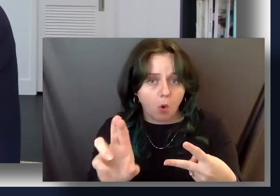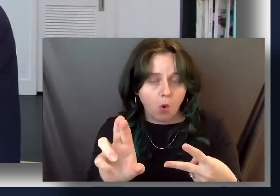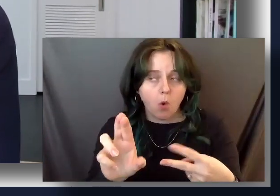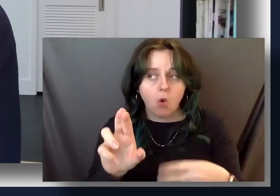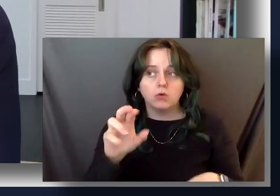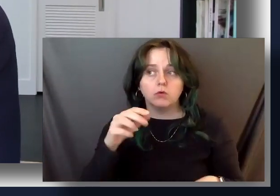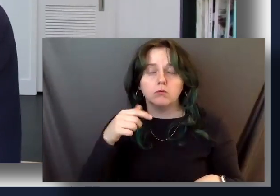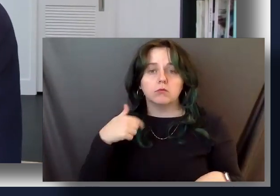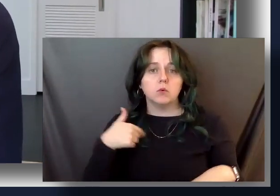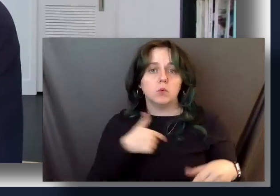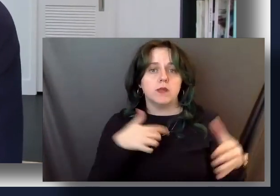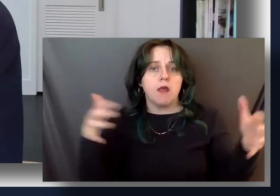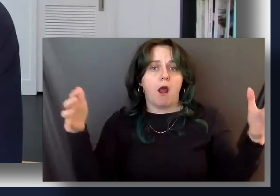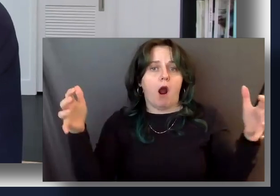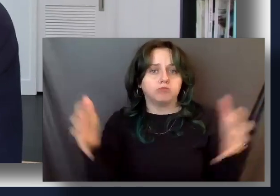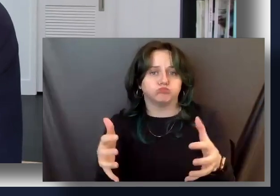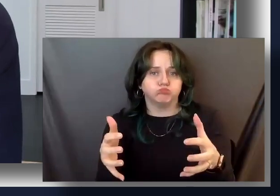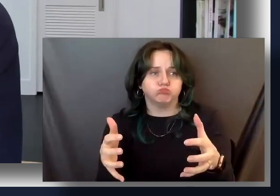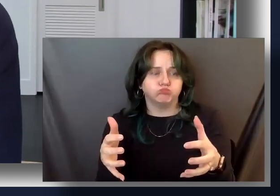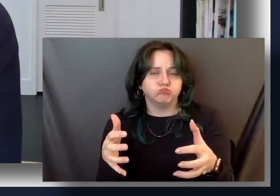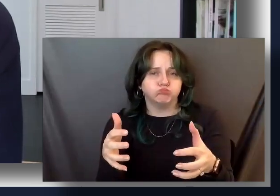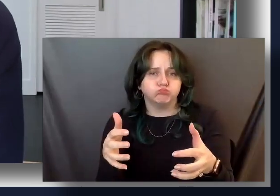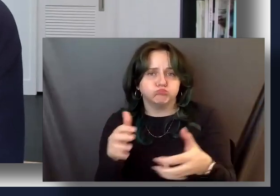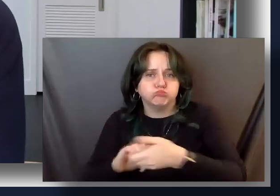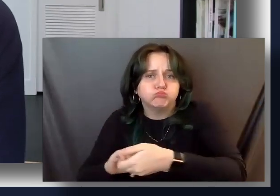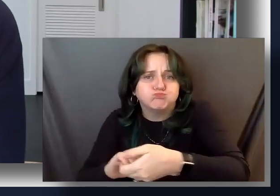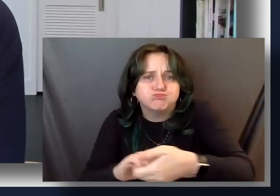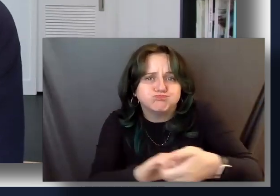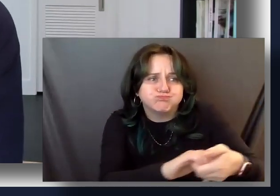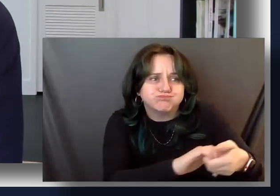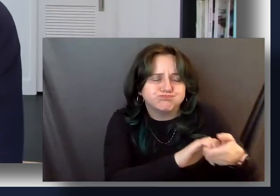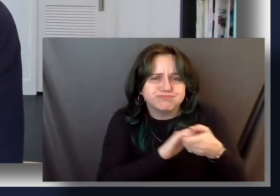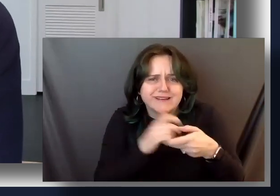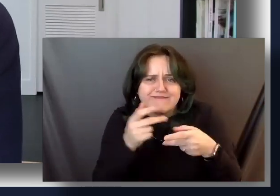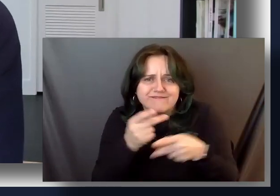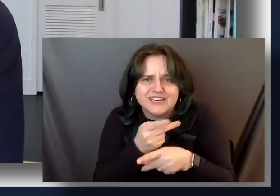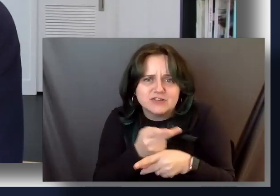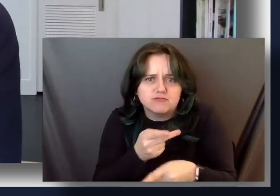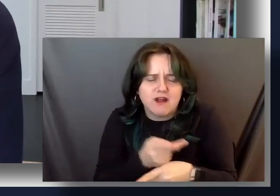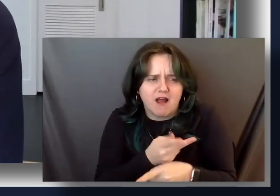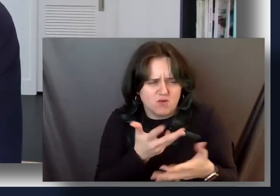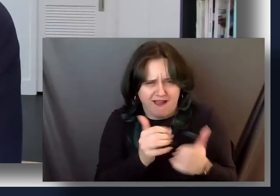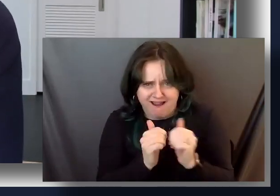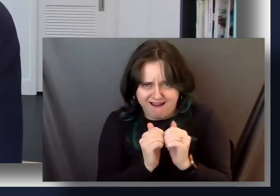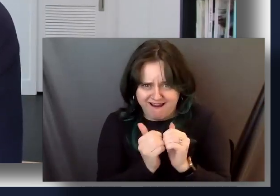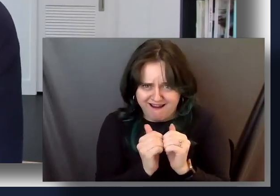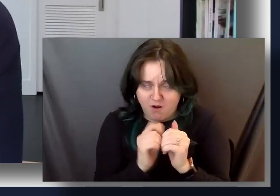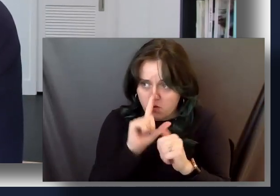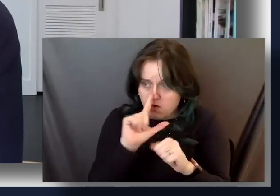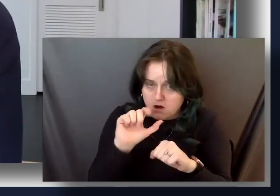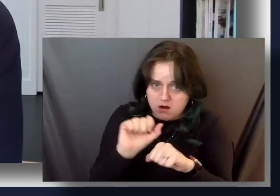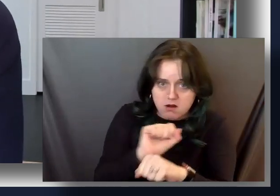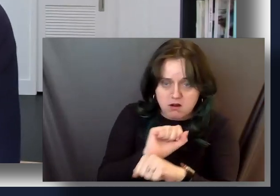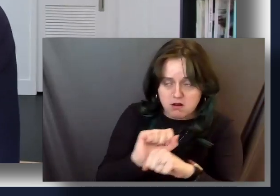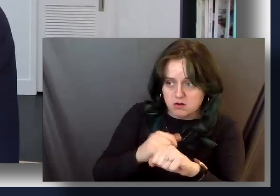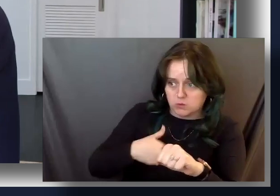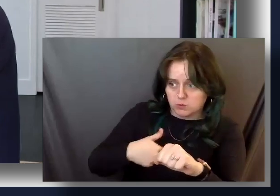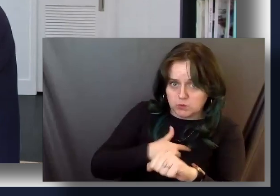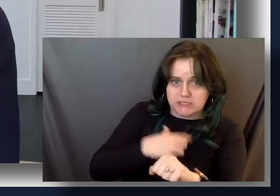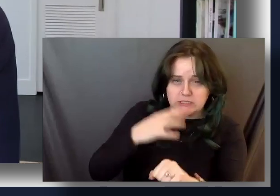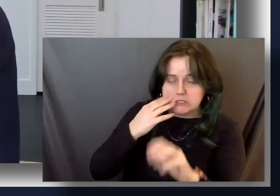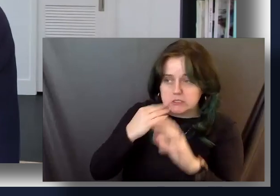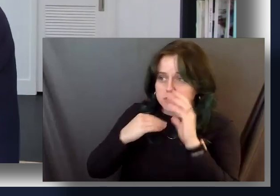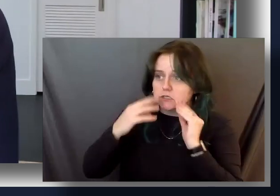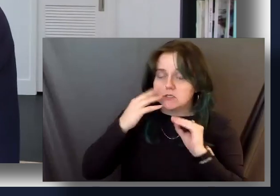come together and we can figure out how you